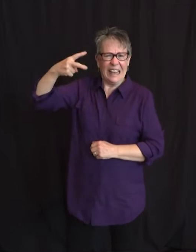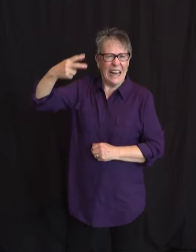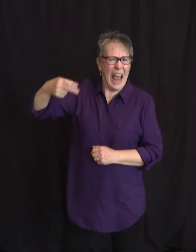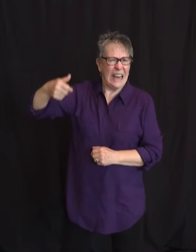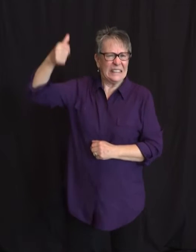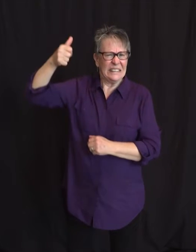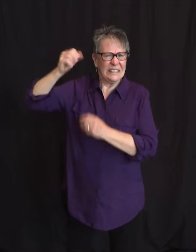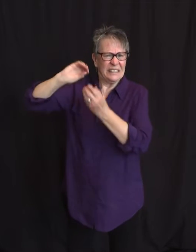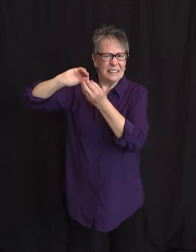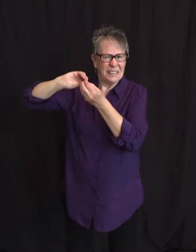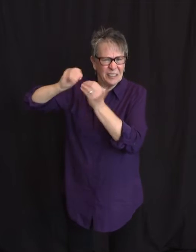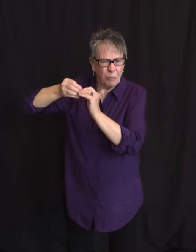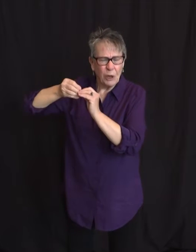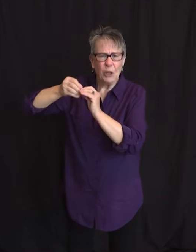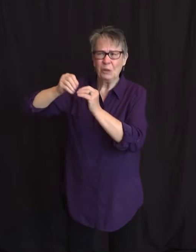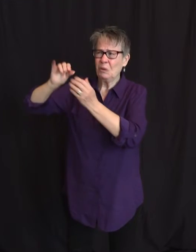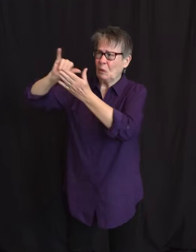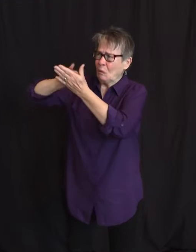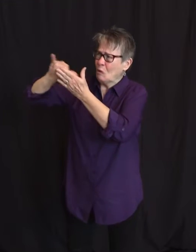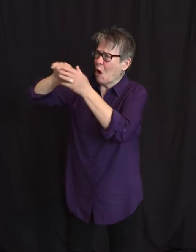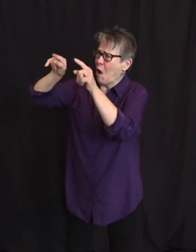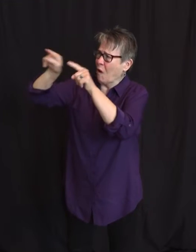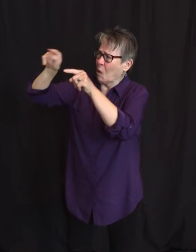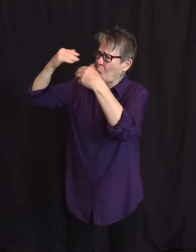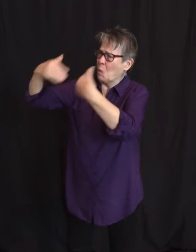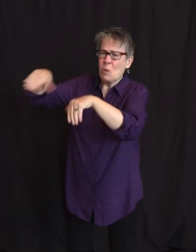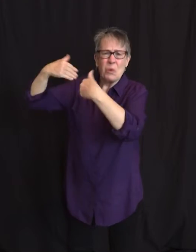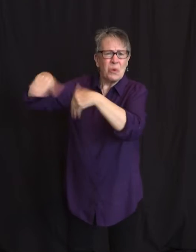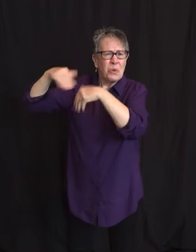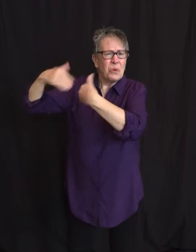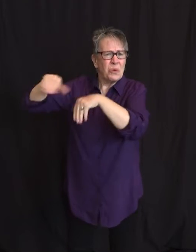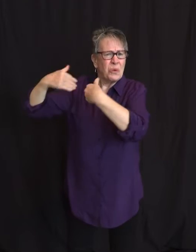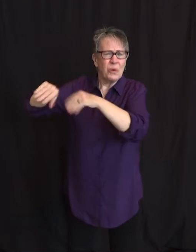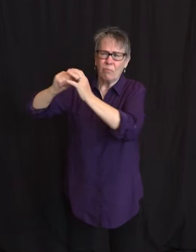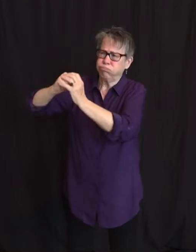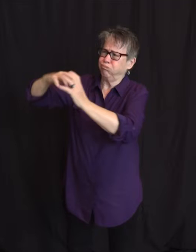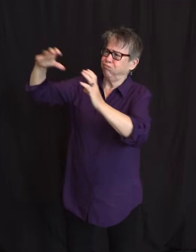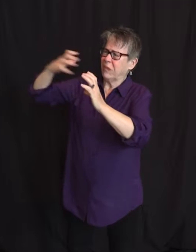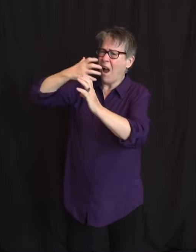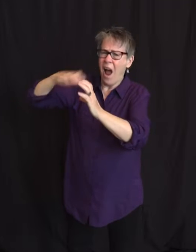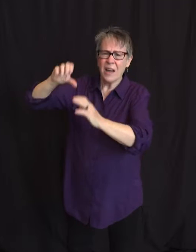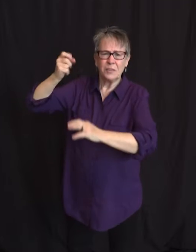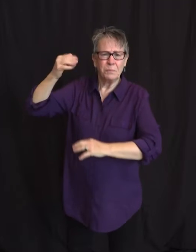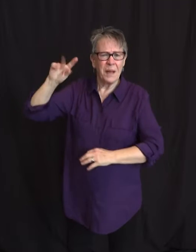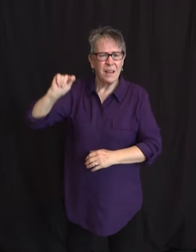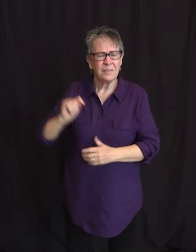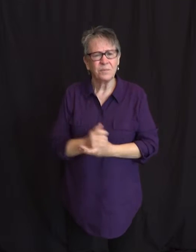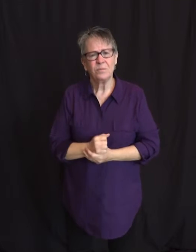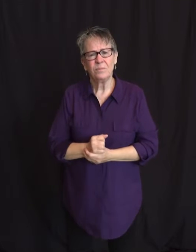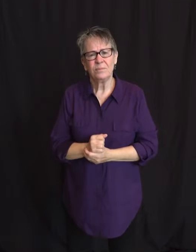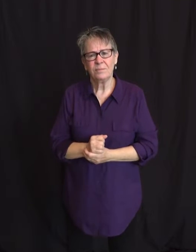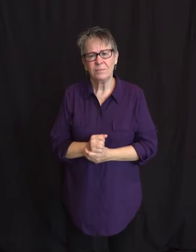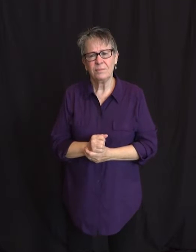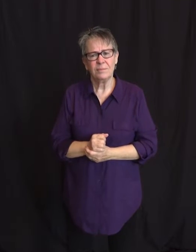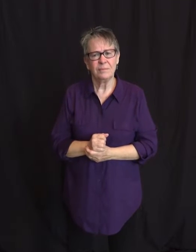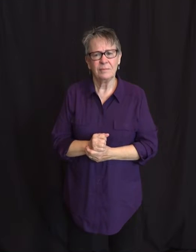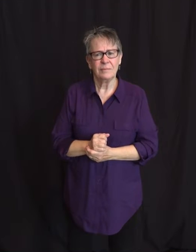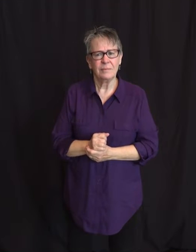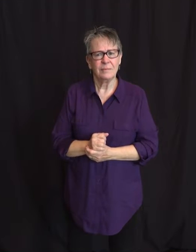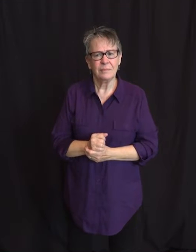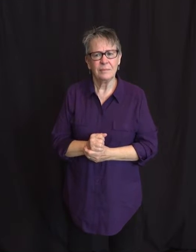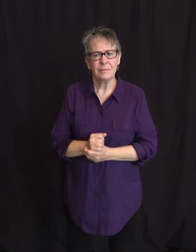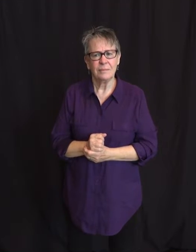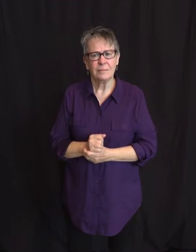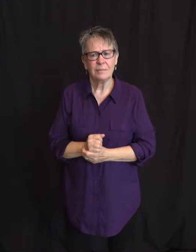in the number of people who have become infected and the number of people who have been hospitalized and the number of people that we